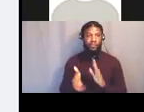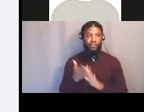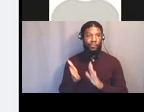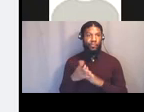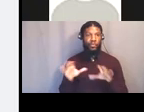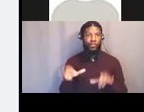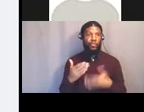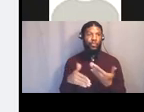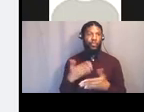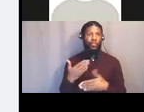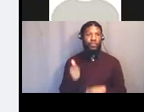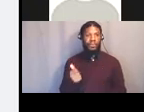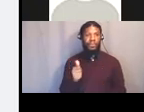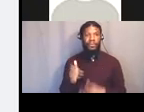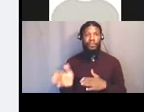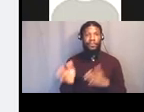Meets them where they're at.